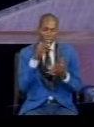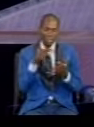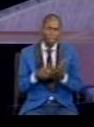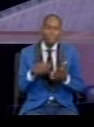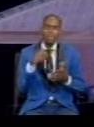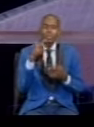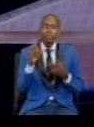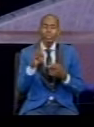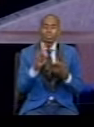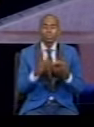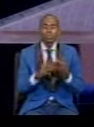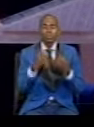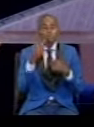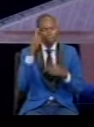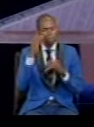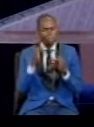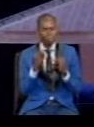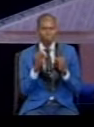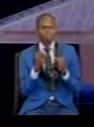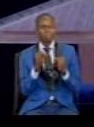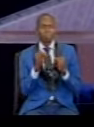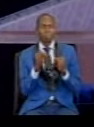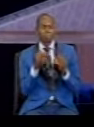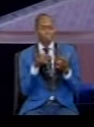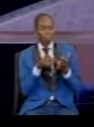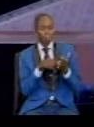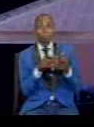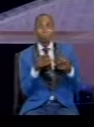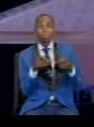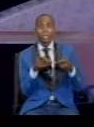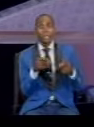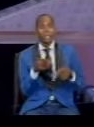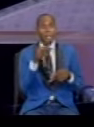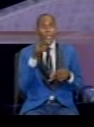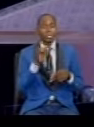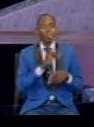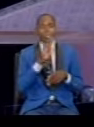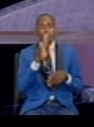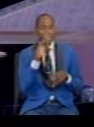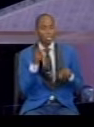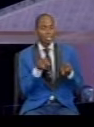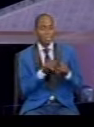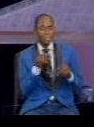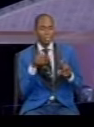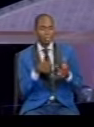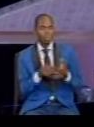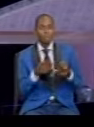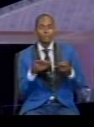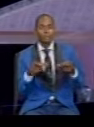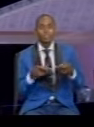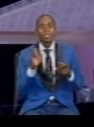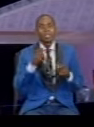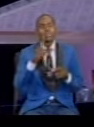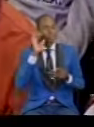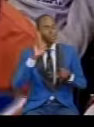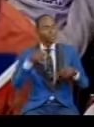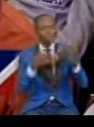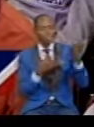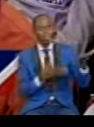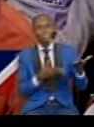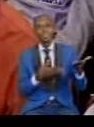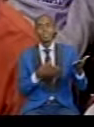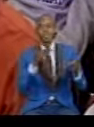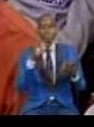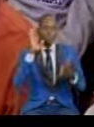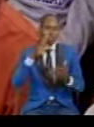where you are to show up, you'll not say, ah, this kind of place, I've never been to a place like this. Yes, but you'll go there. But